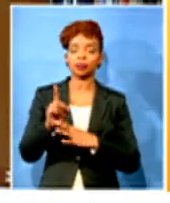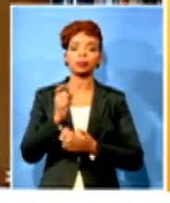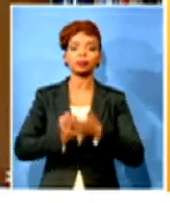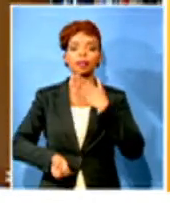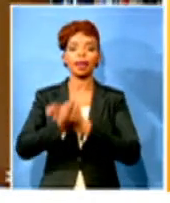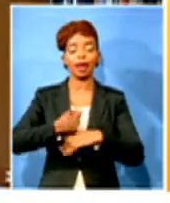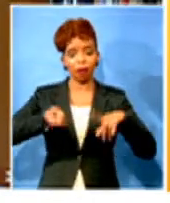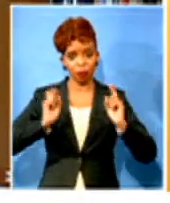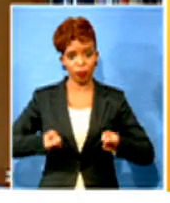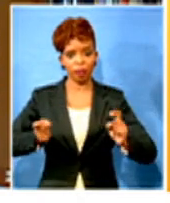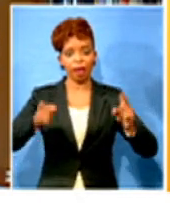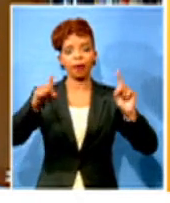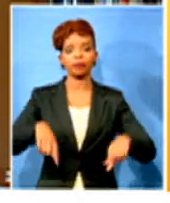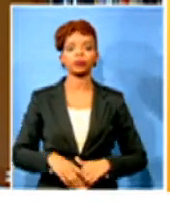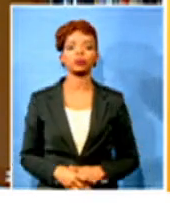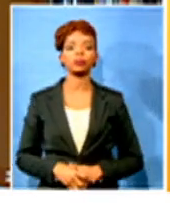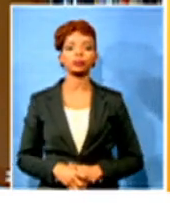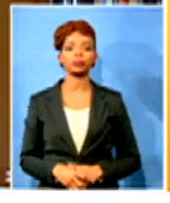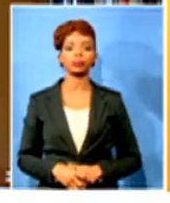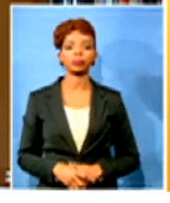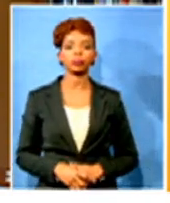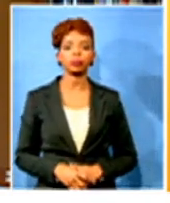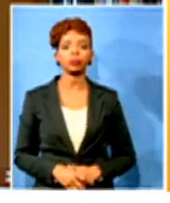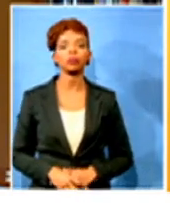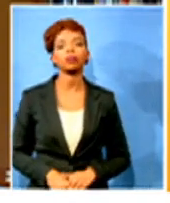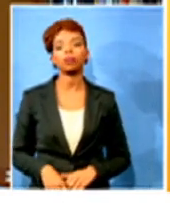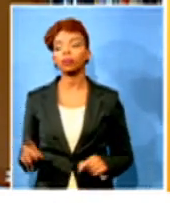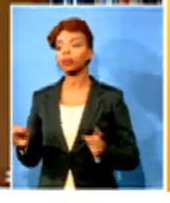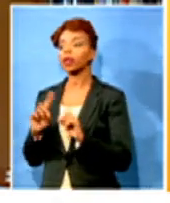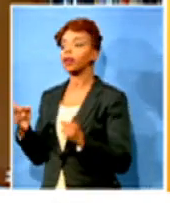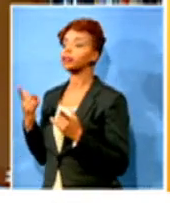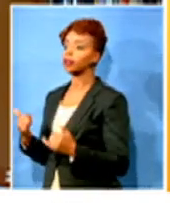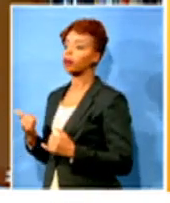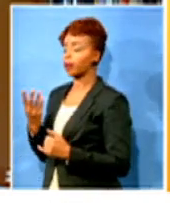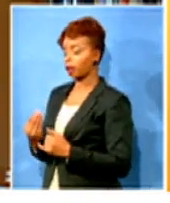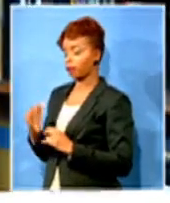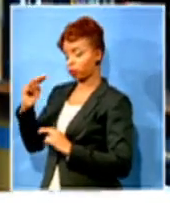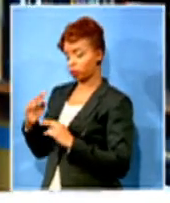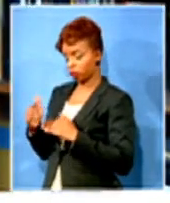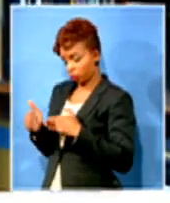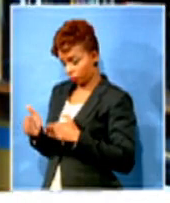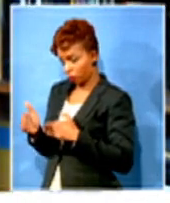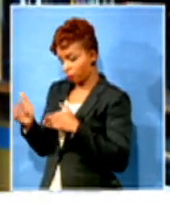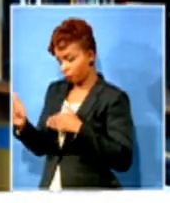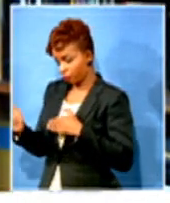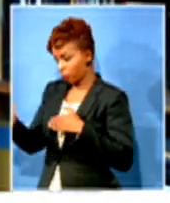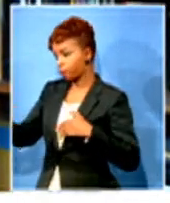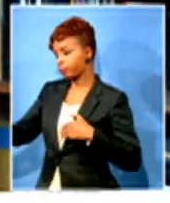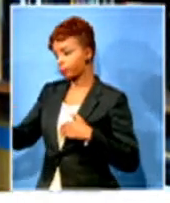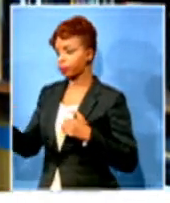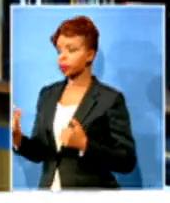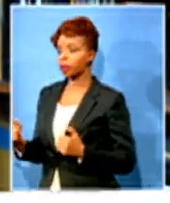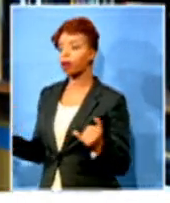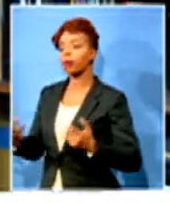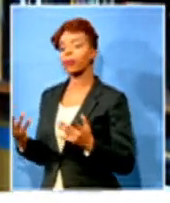the outlook, short, medium, long term, where we headed? Well, the short term is now we